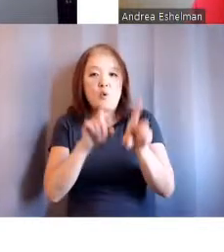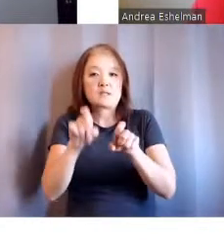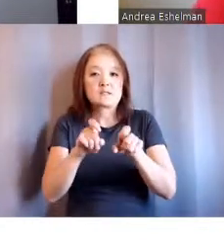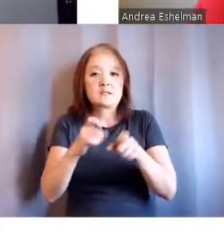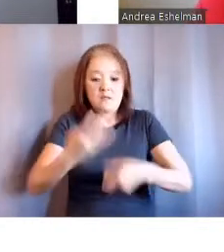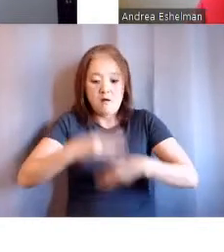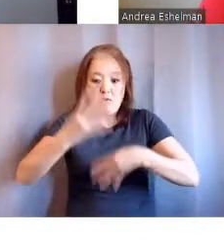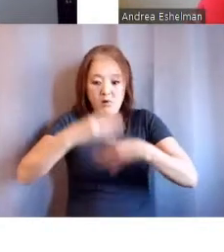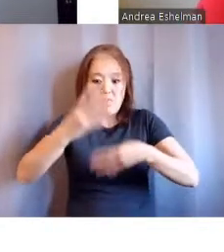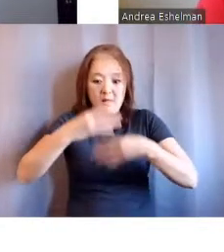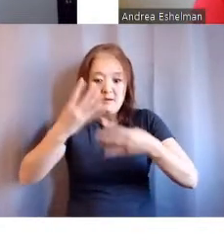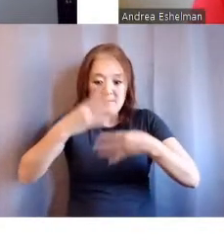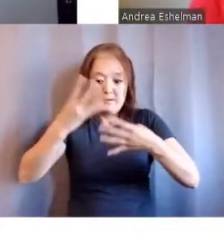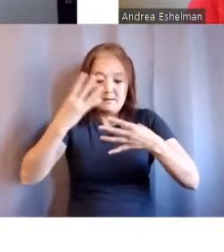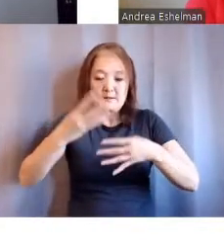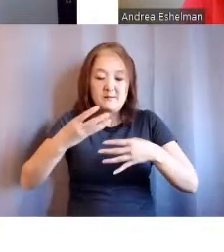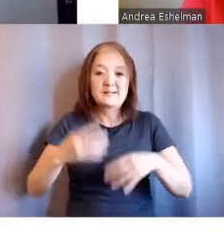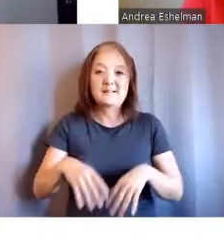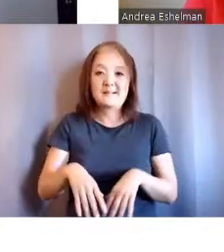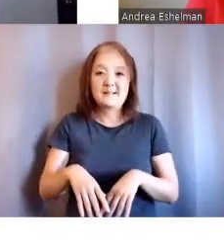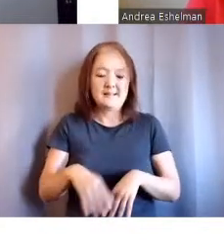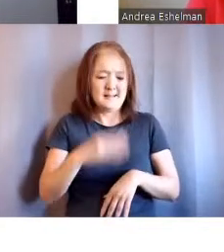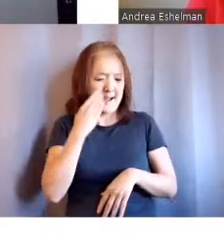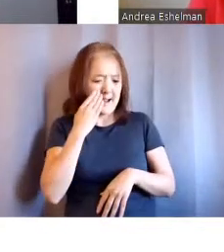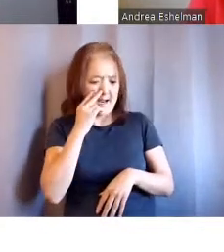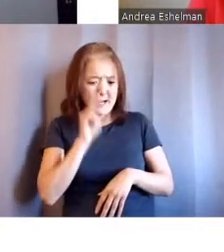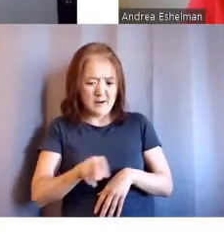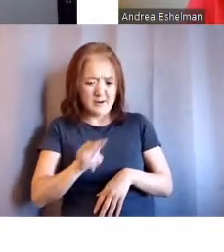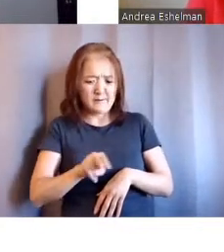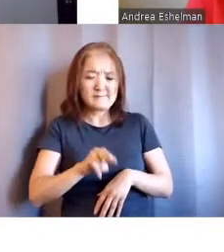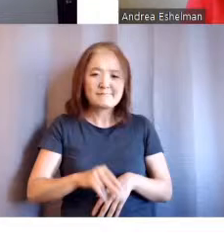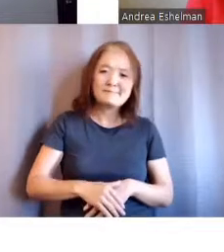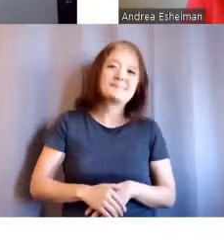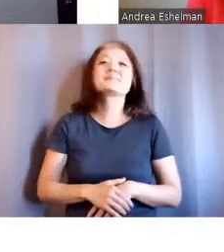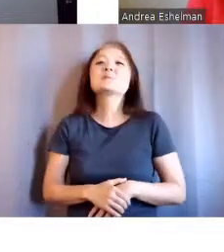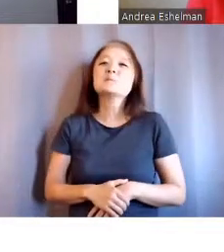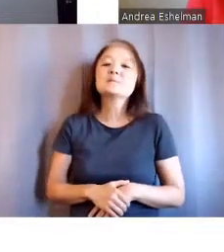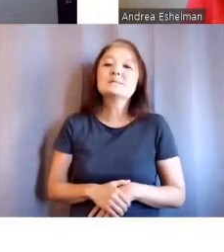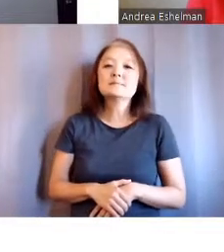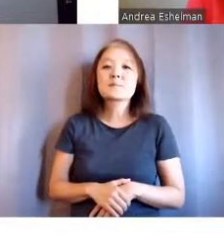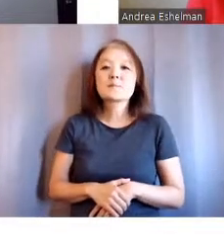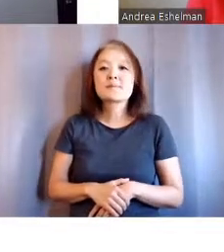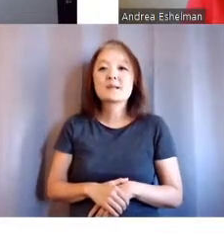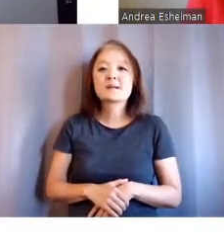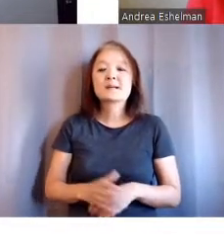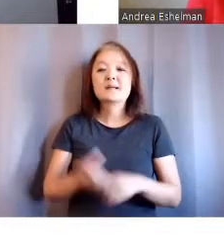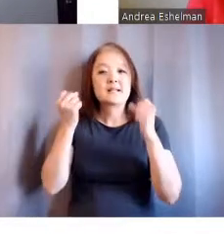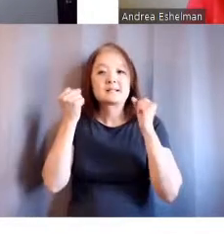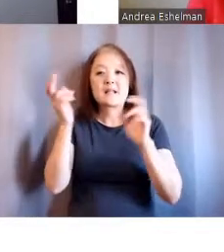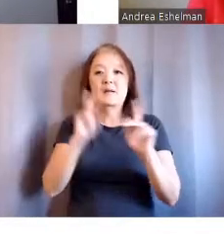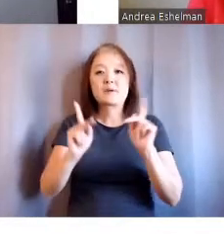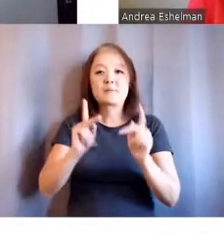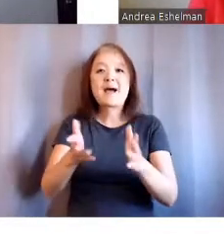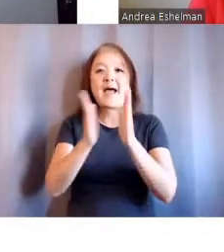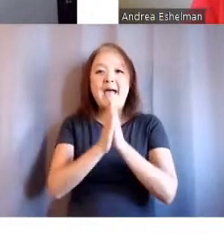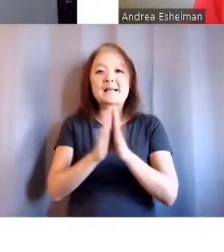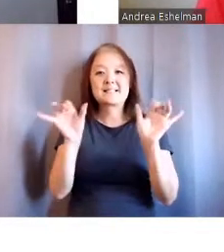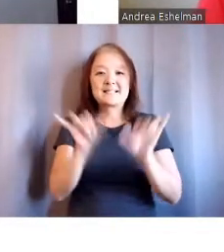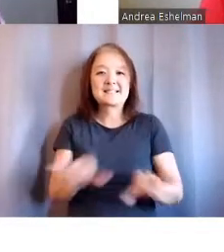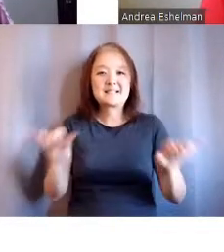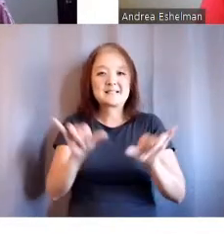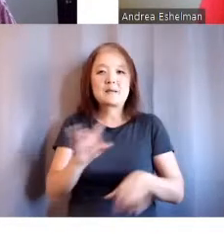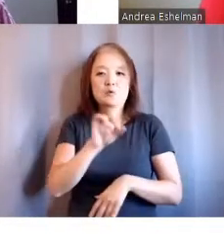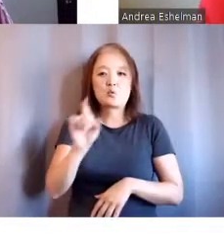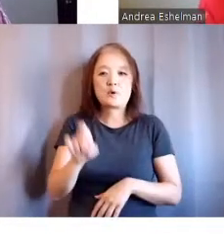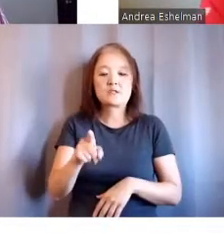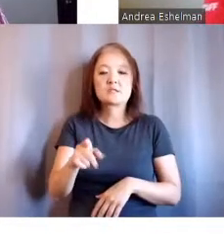in. Yes, I see them popping up on my phone. Very. There's a lot of people asking the same question, so I want to make